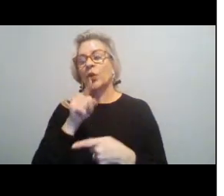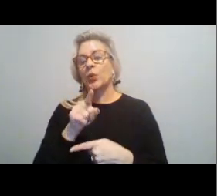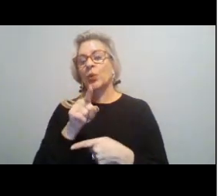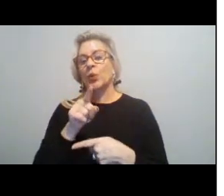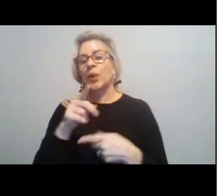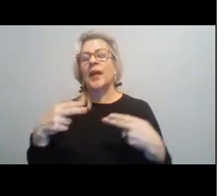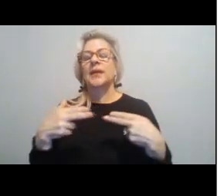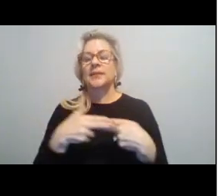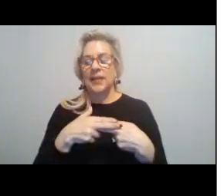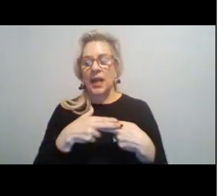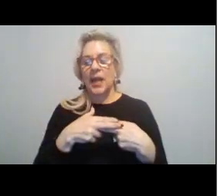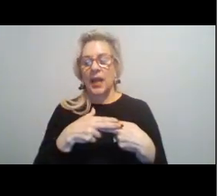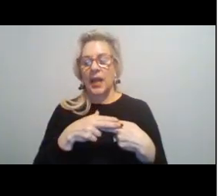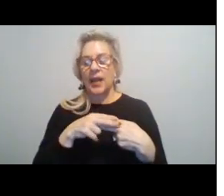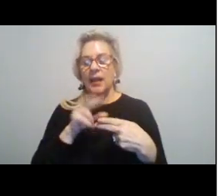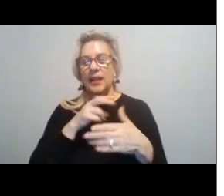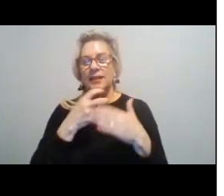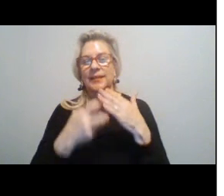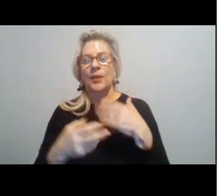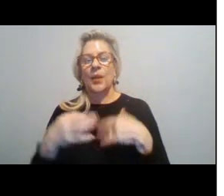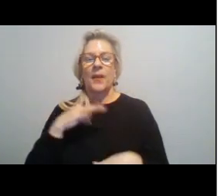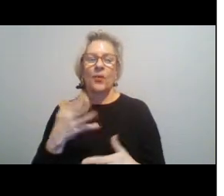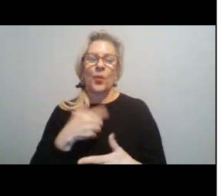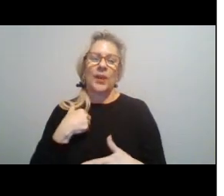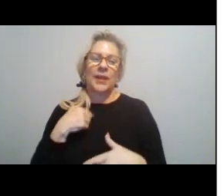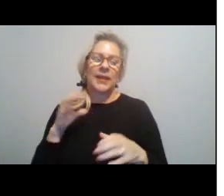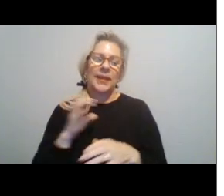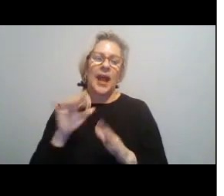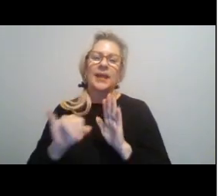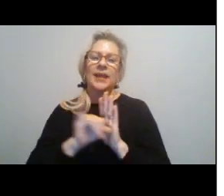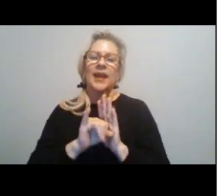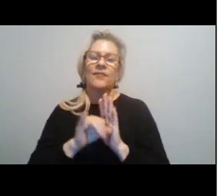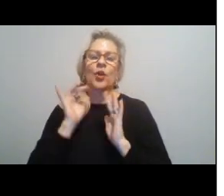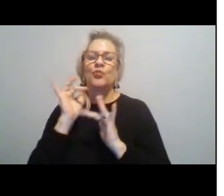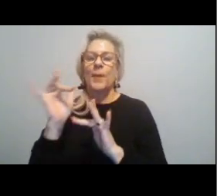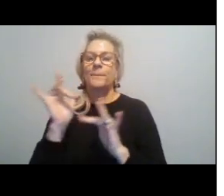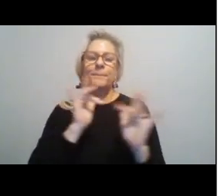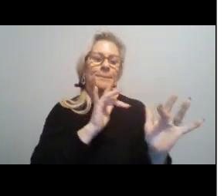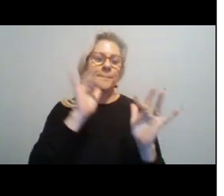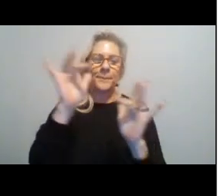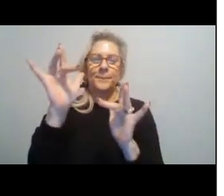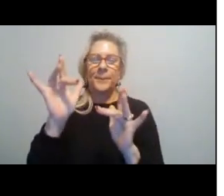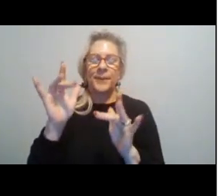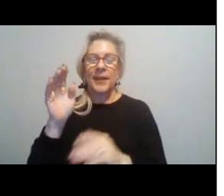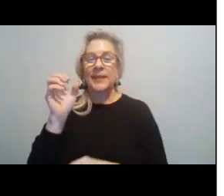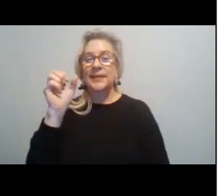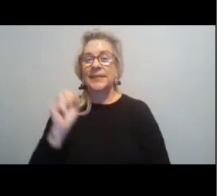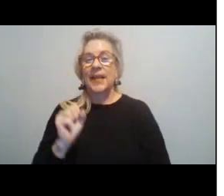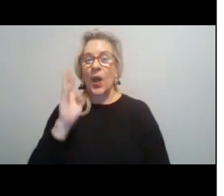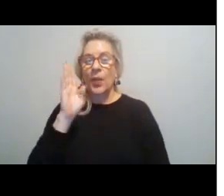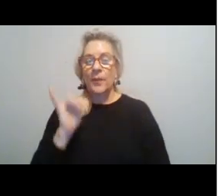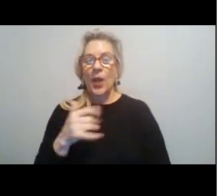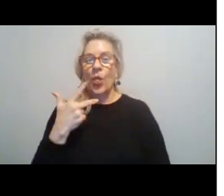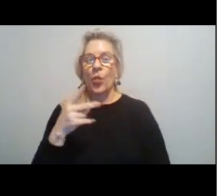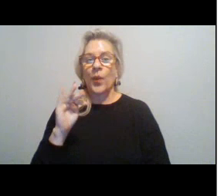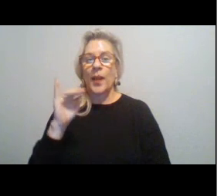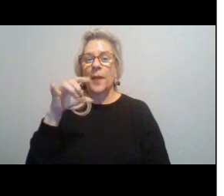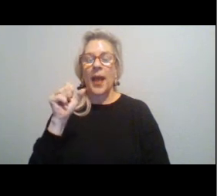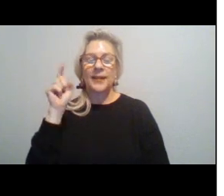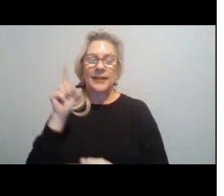slide gets into those benefits. What we've done is we've identified our trips. Our trips in the South Bay are 3 miles or less,